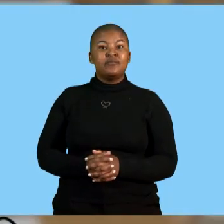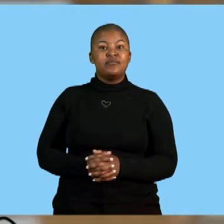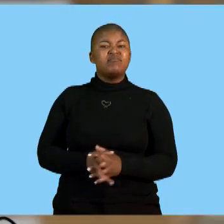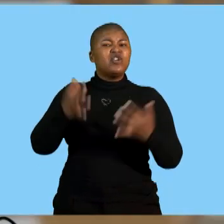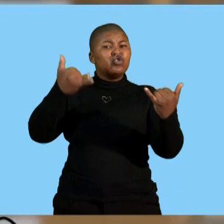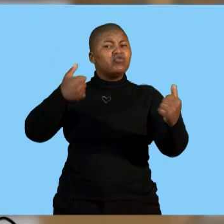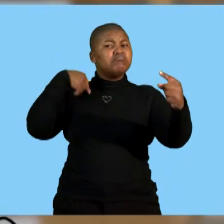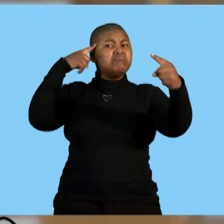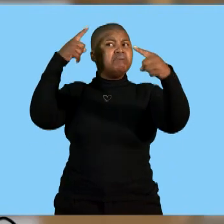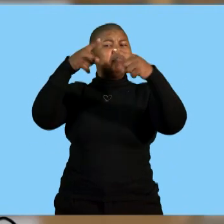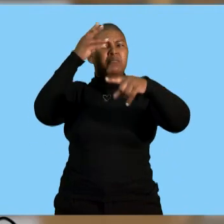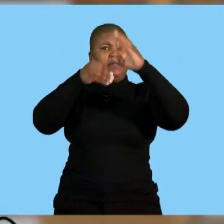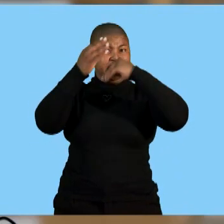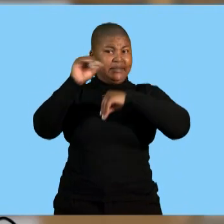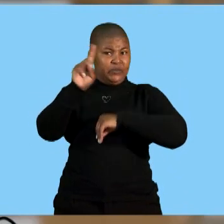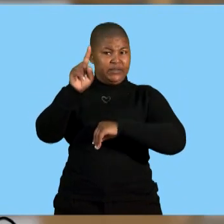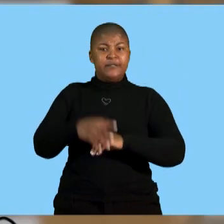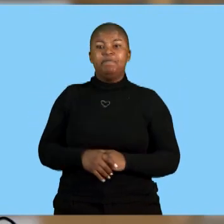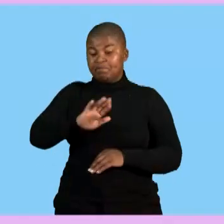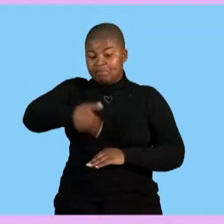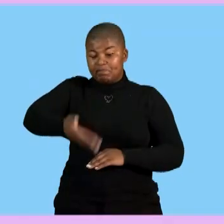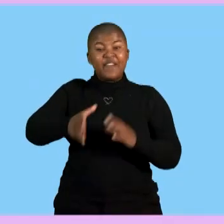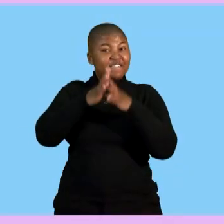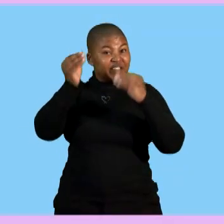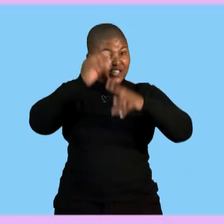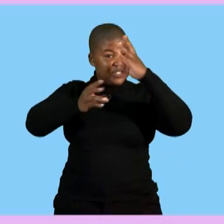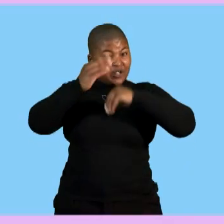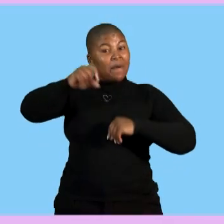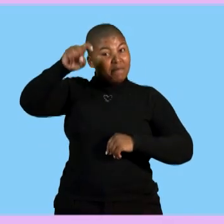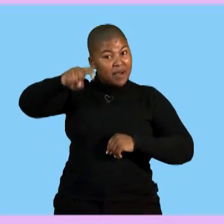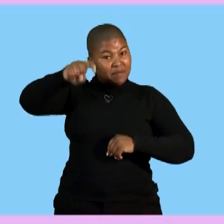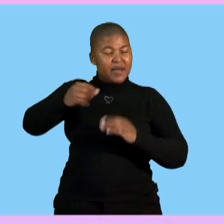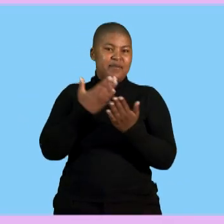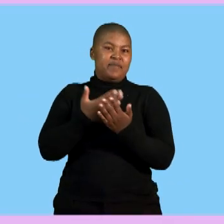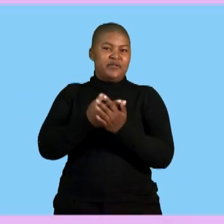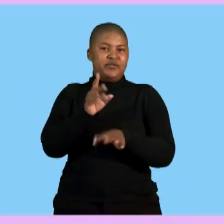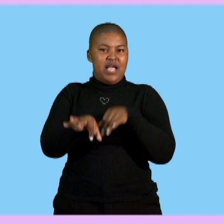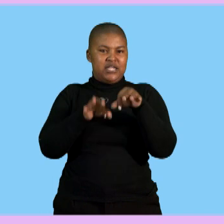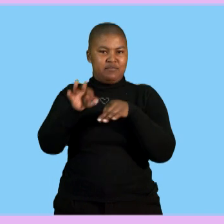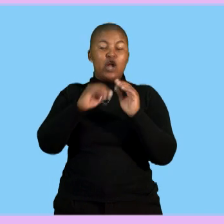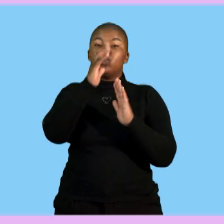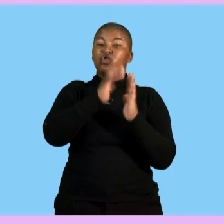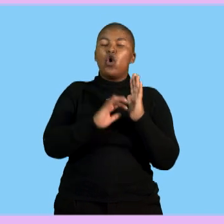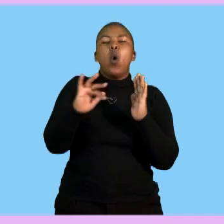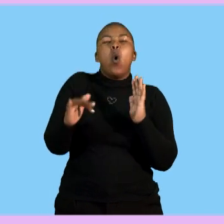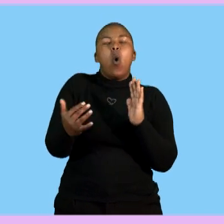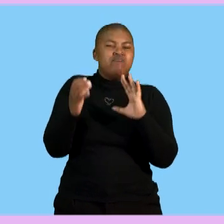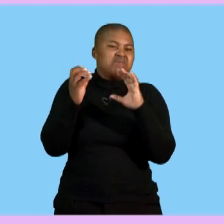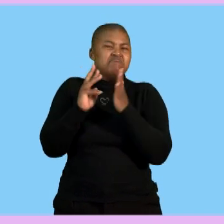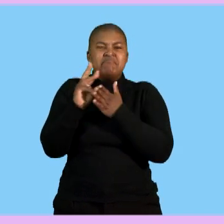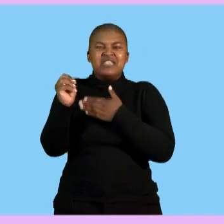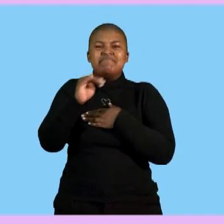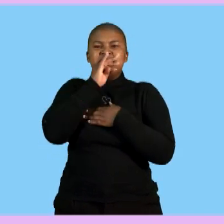What is our lesson objective? At the end of this lesson, you should be able to explain the story or